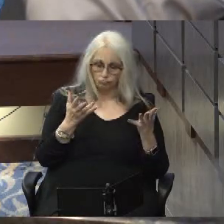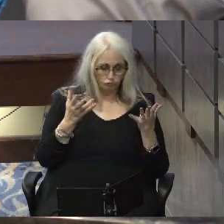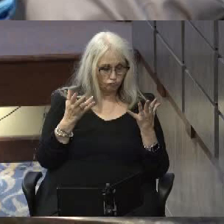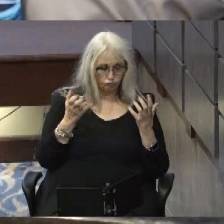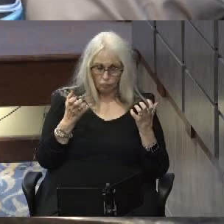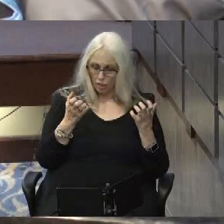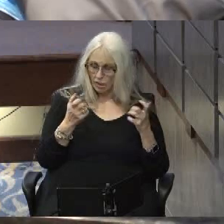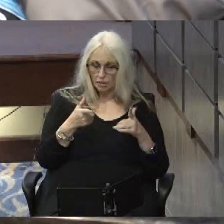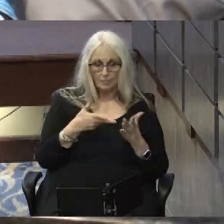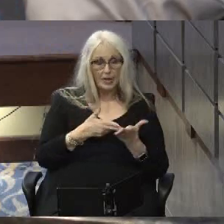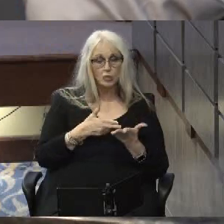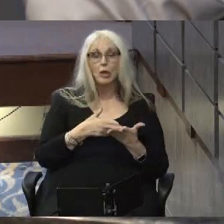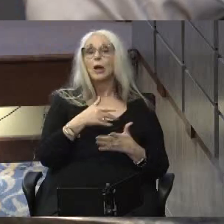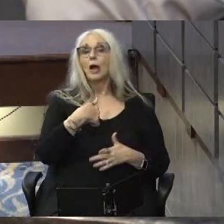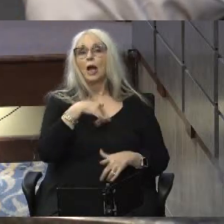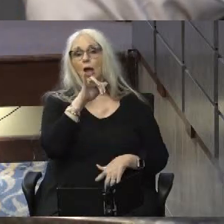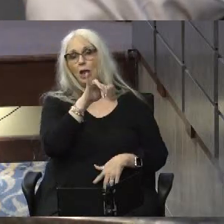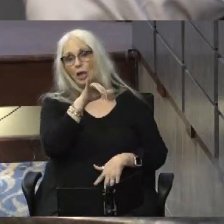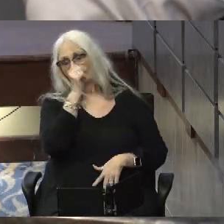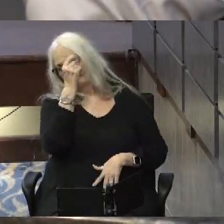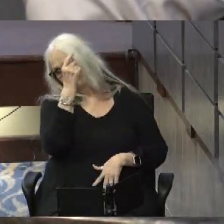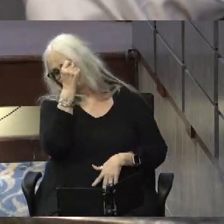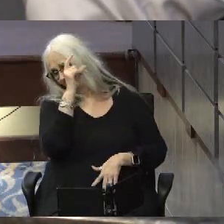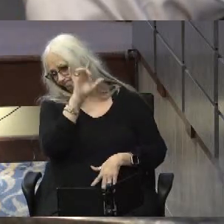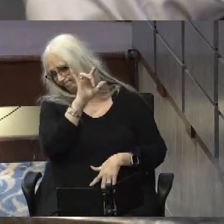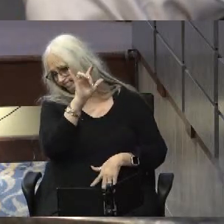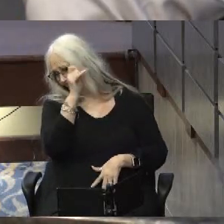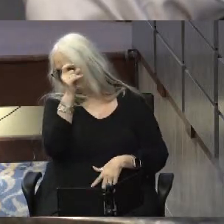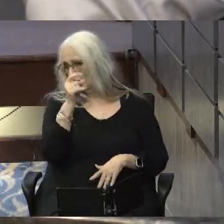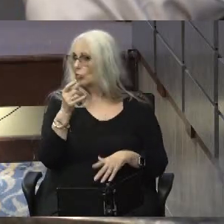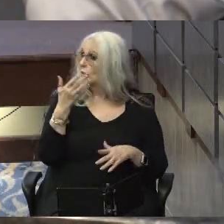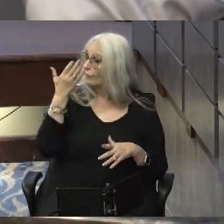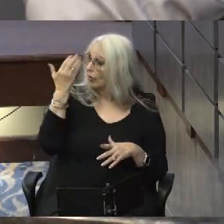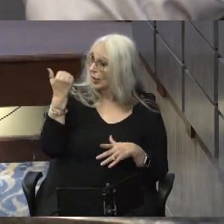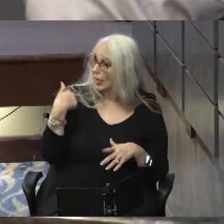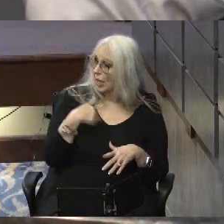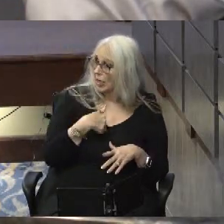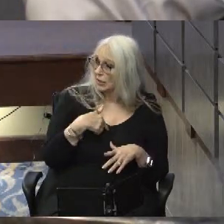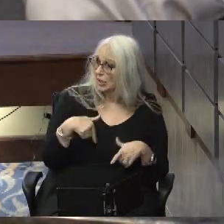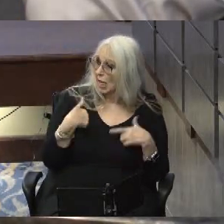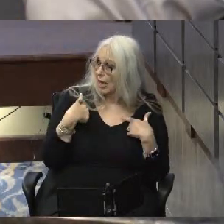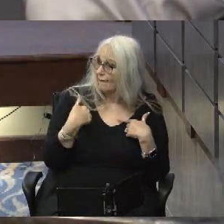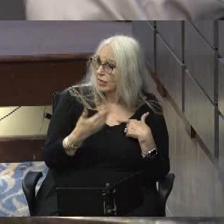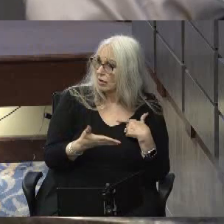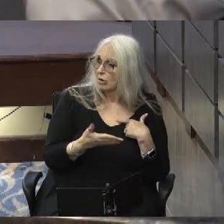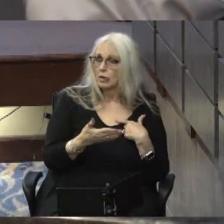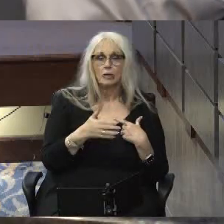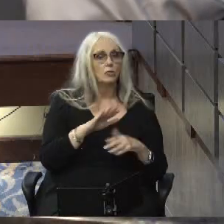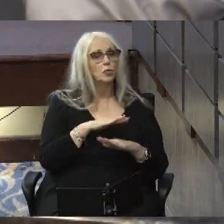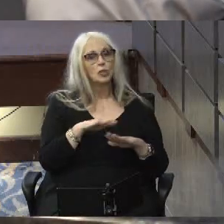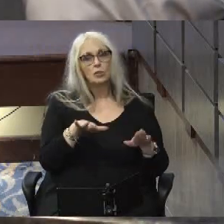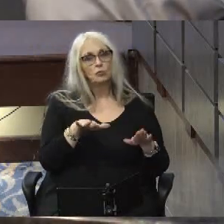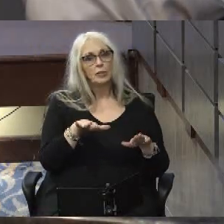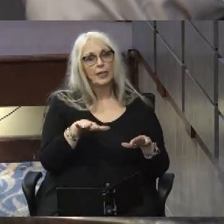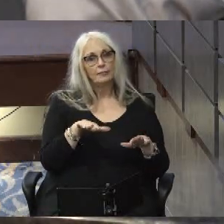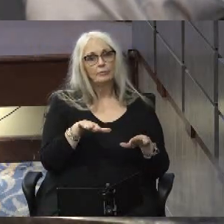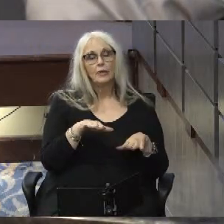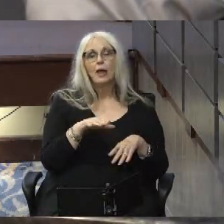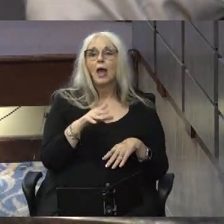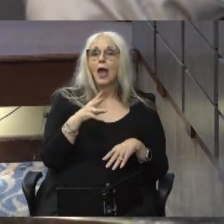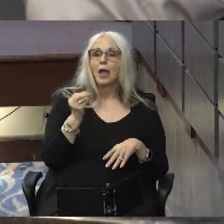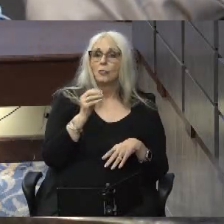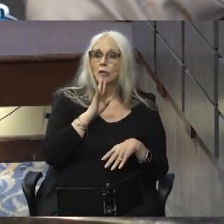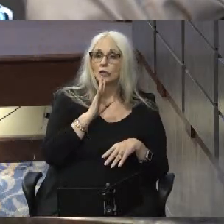make sure understand, I that understand. we didn't forget us who live there. And We did not, and we have